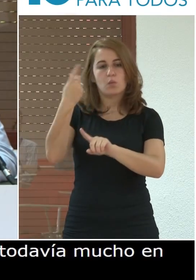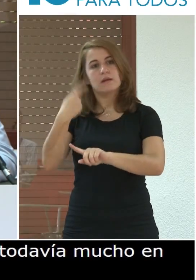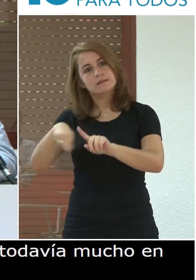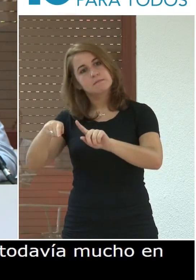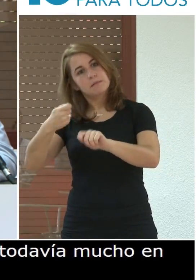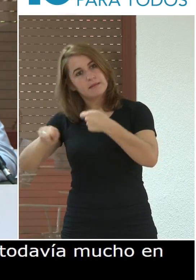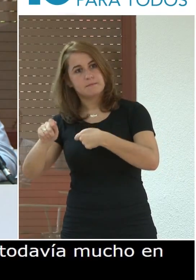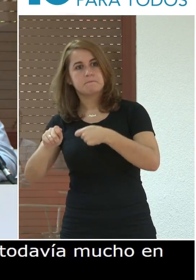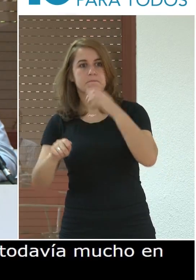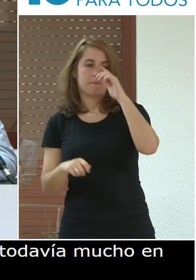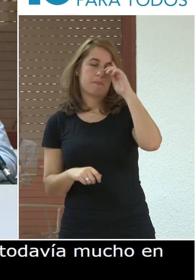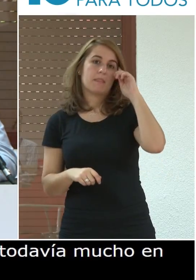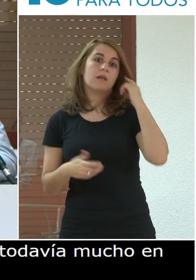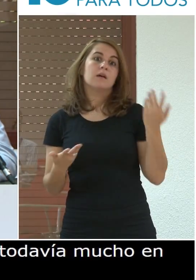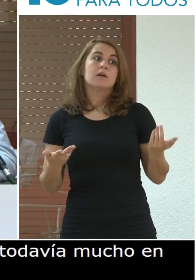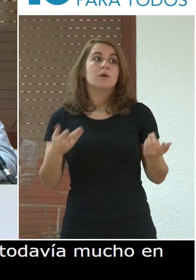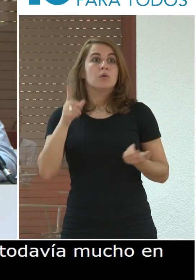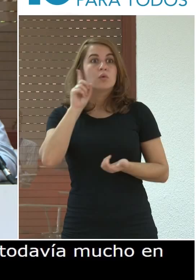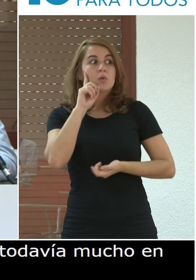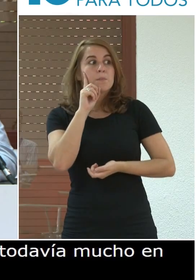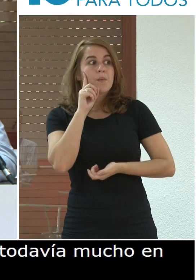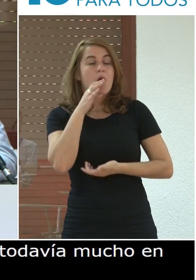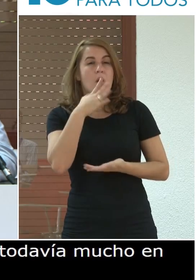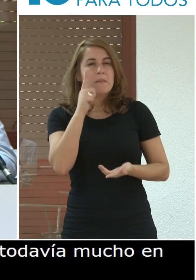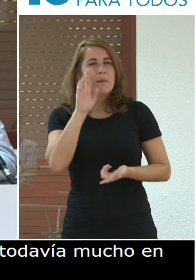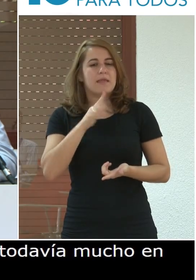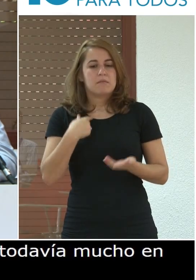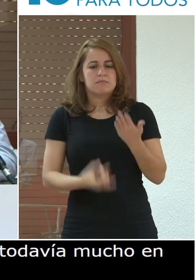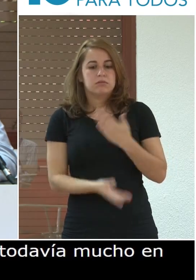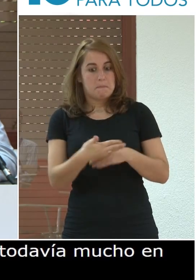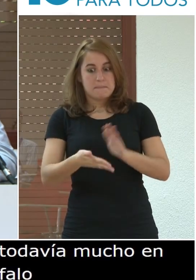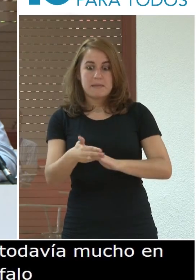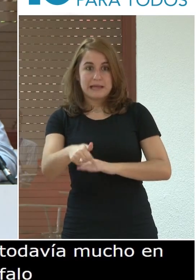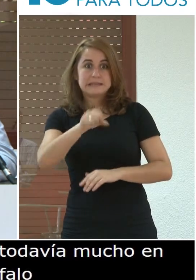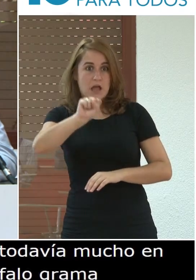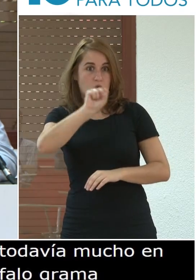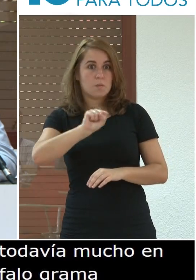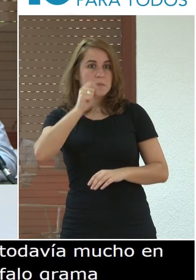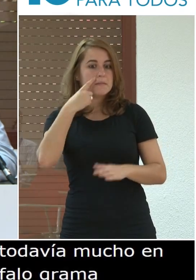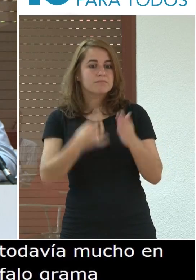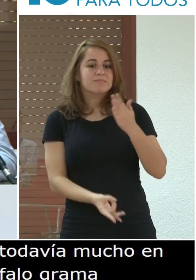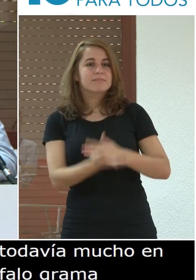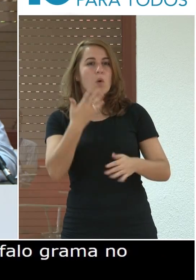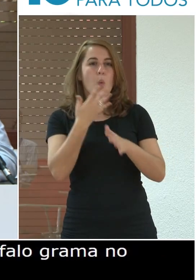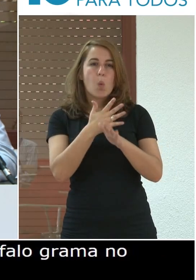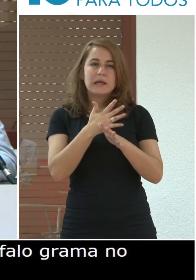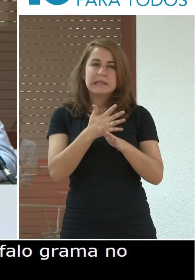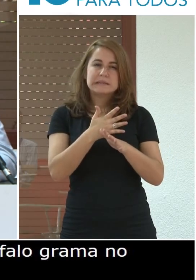electroencephalogram of the user before commercializing them. However, I think this year